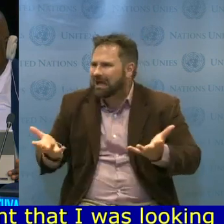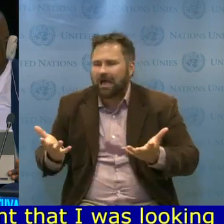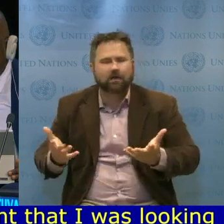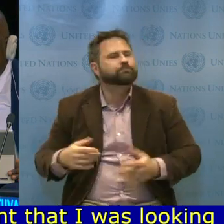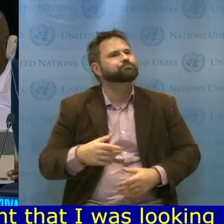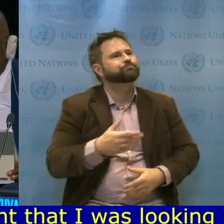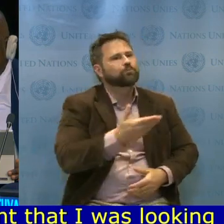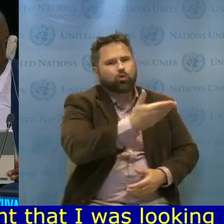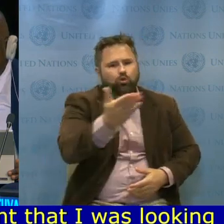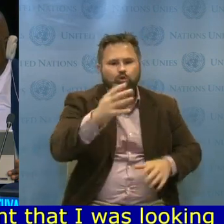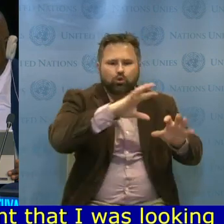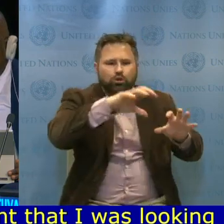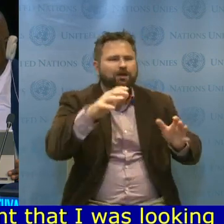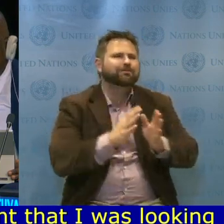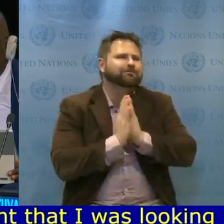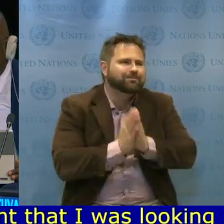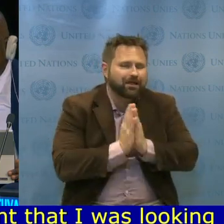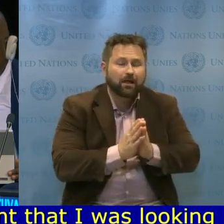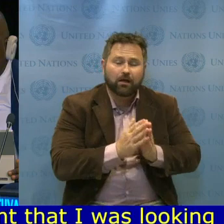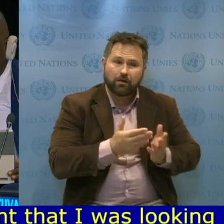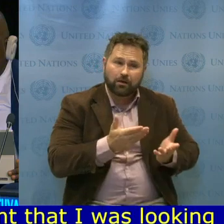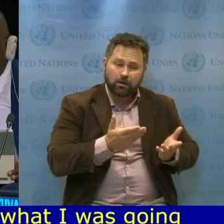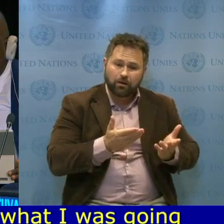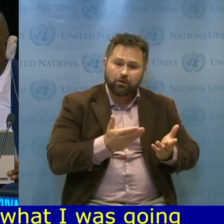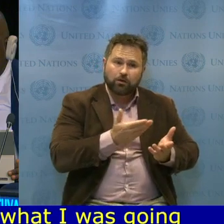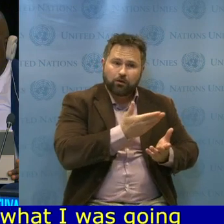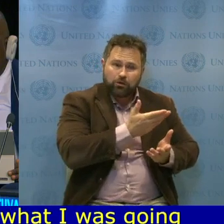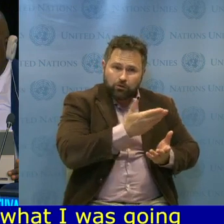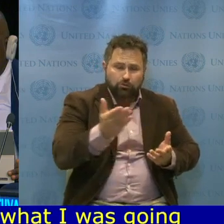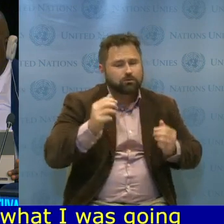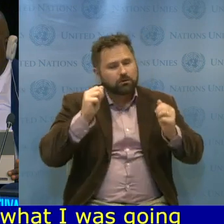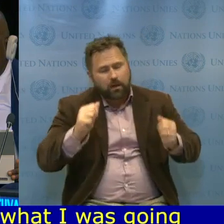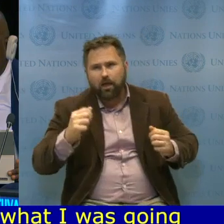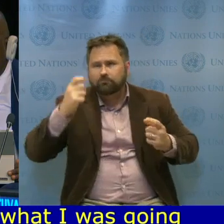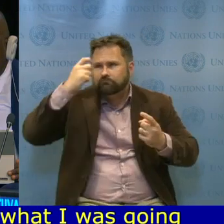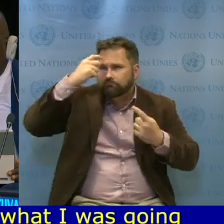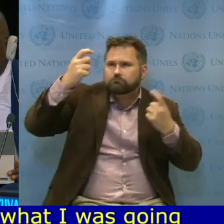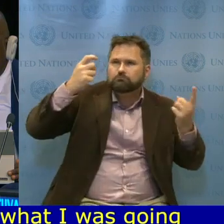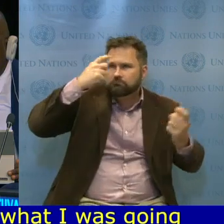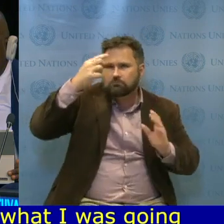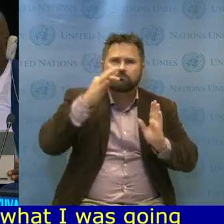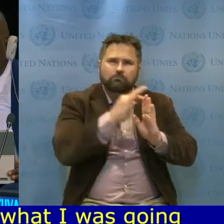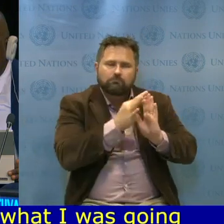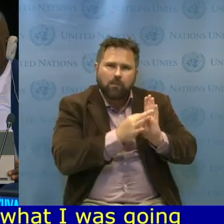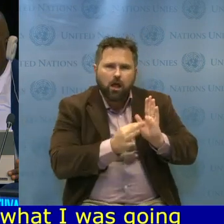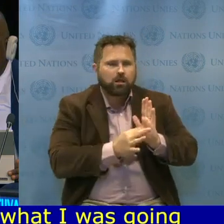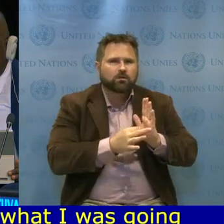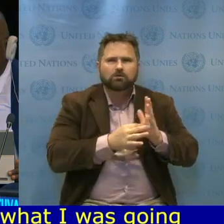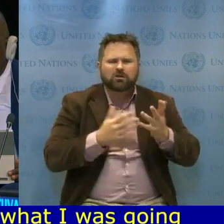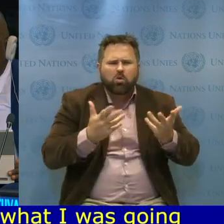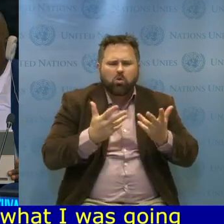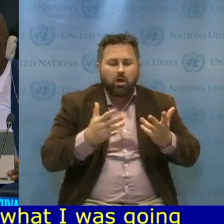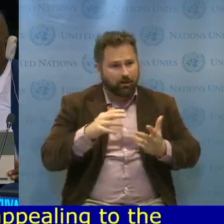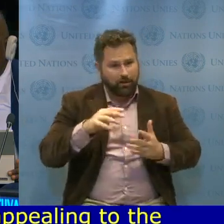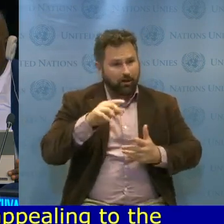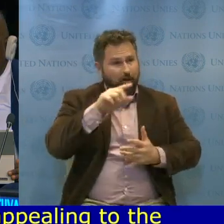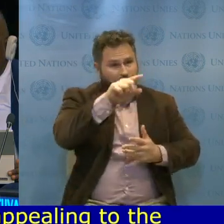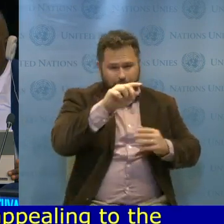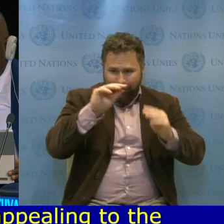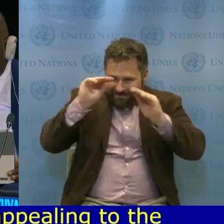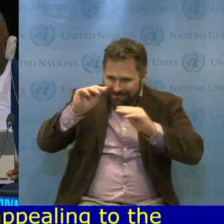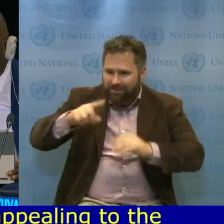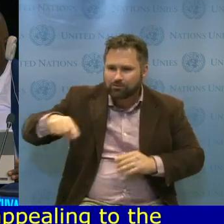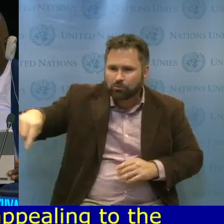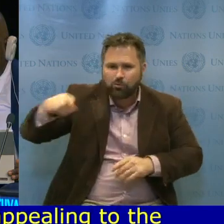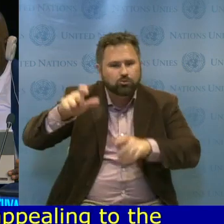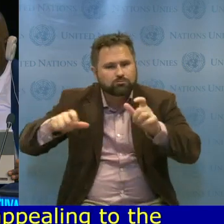present so that they can come up with policies and also necessary skills. They can teach community health